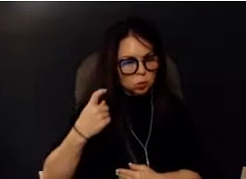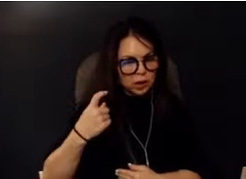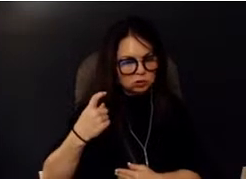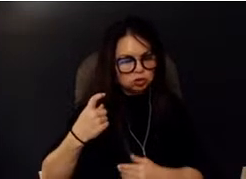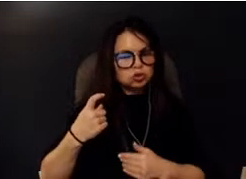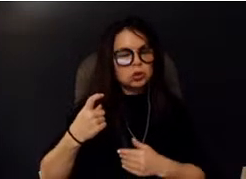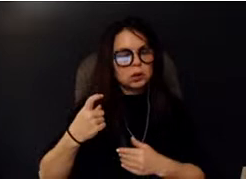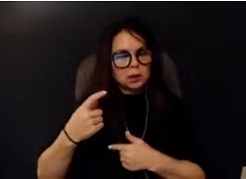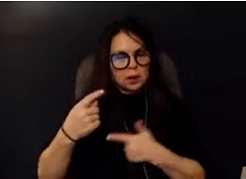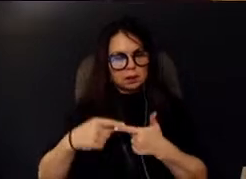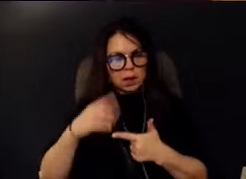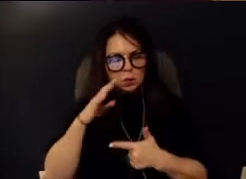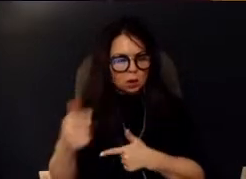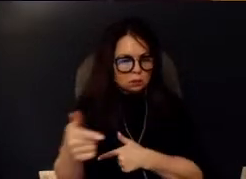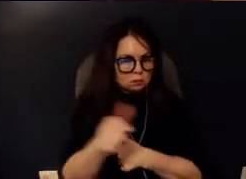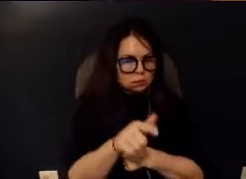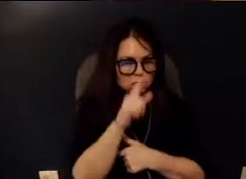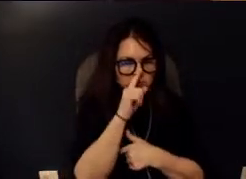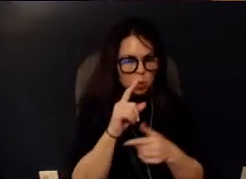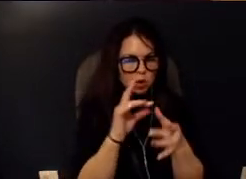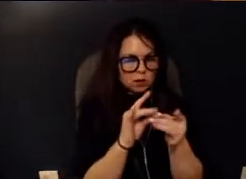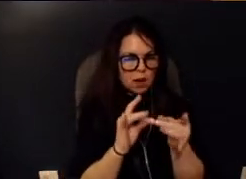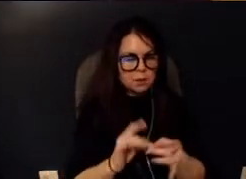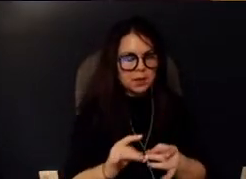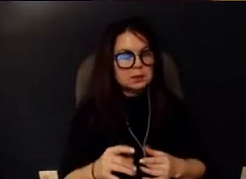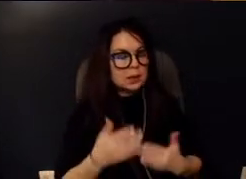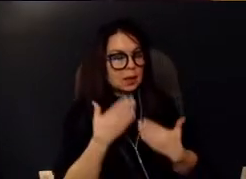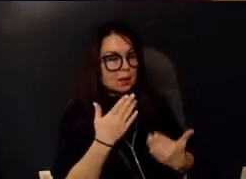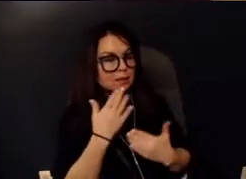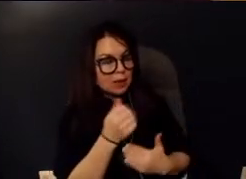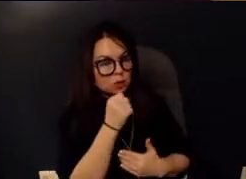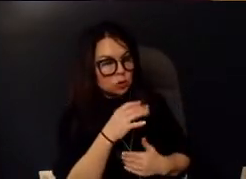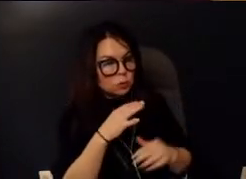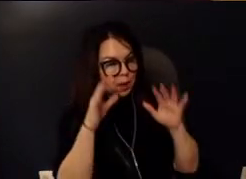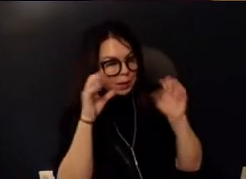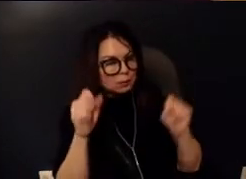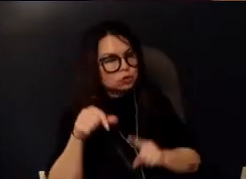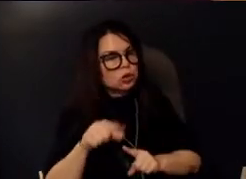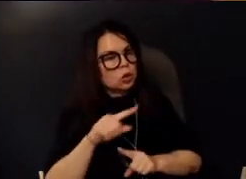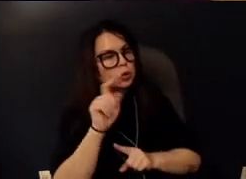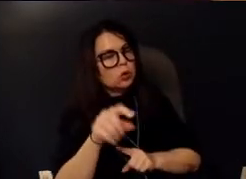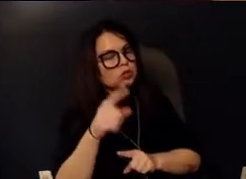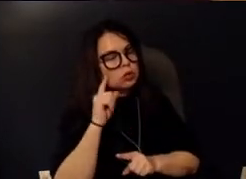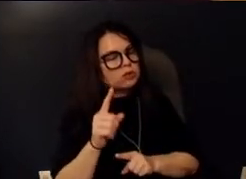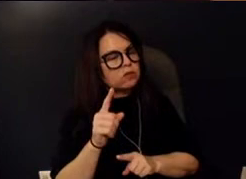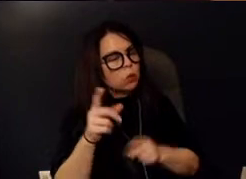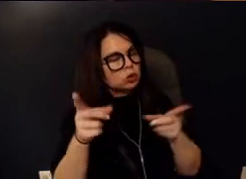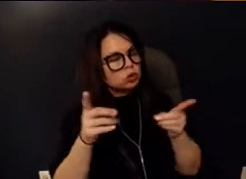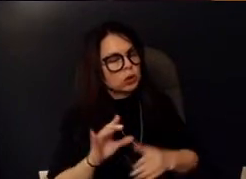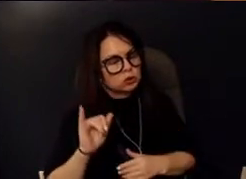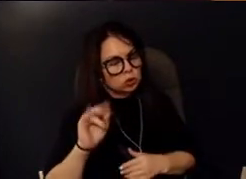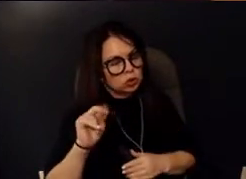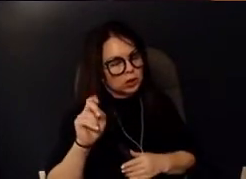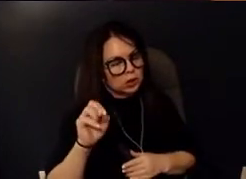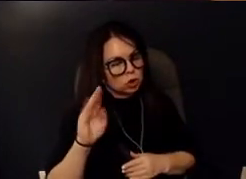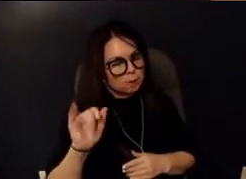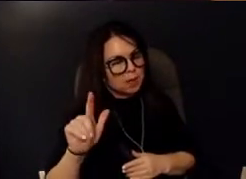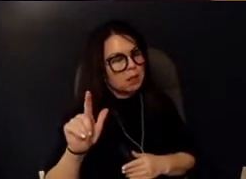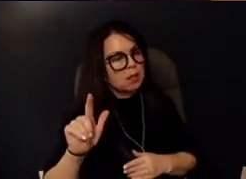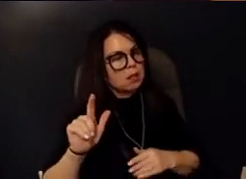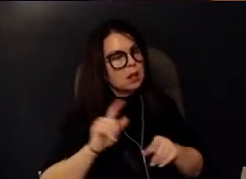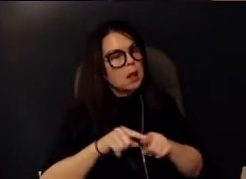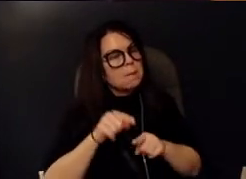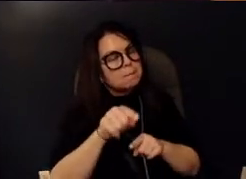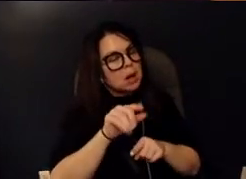Chair. And this is probably a question for Director Intermill. I'm wondering how many other vacancies are being held open in